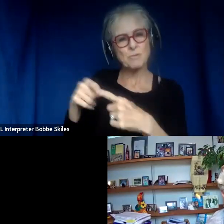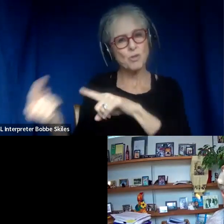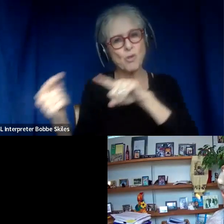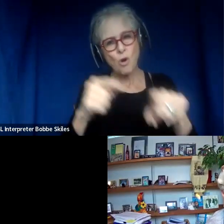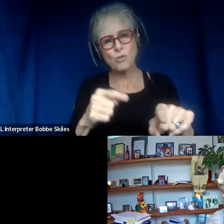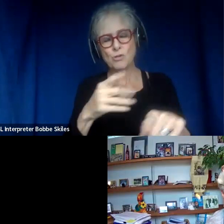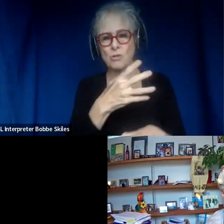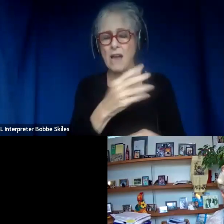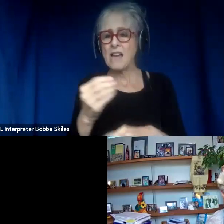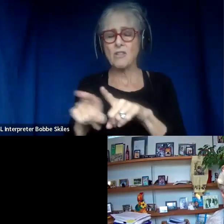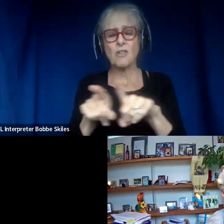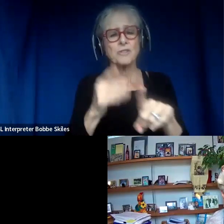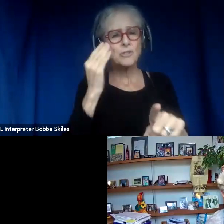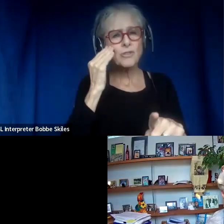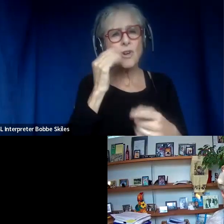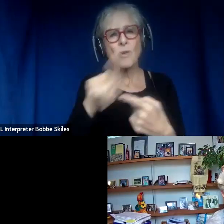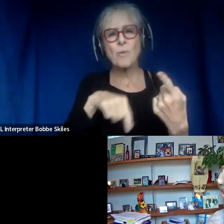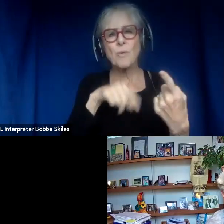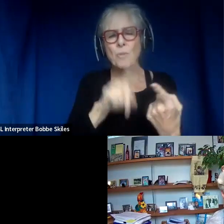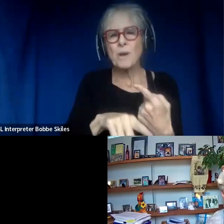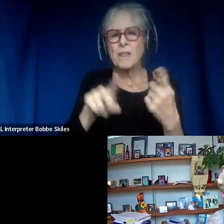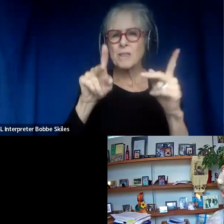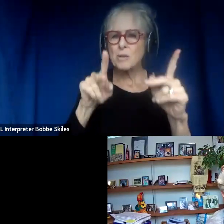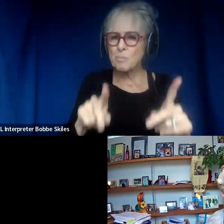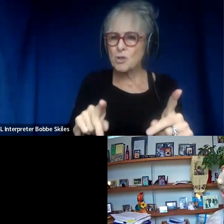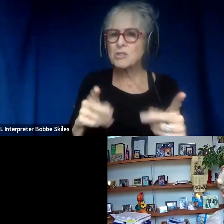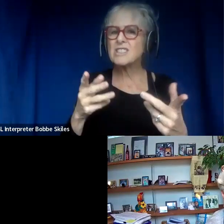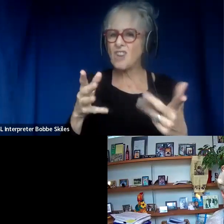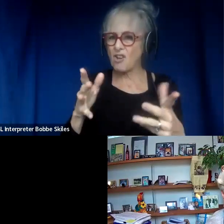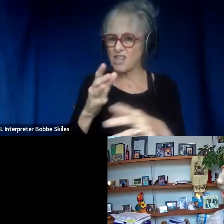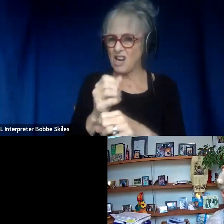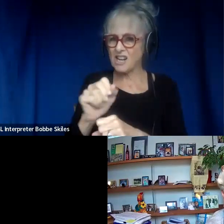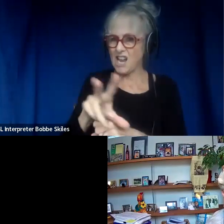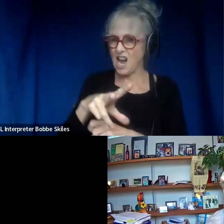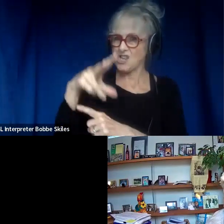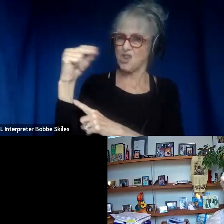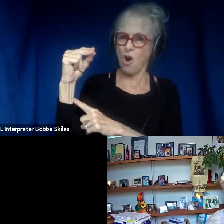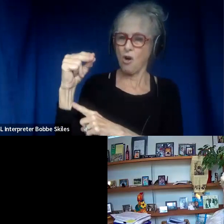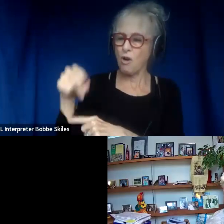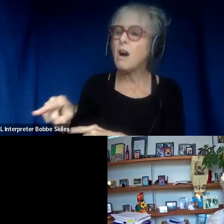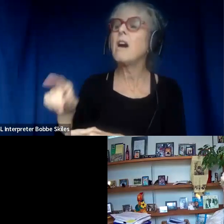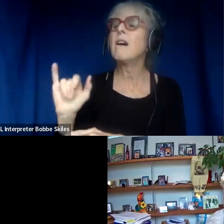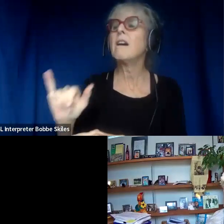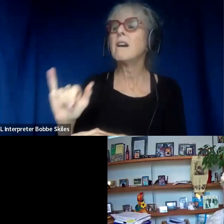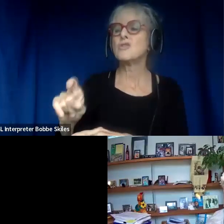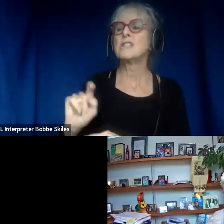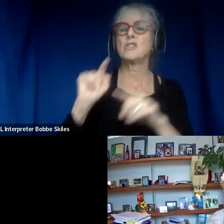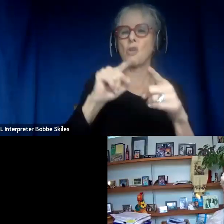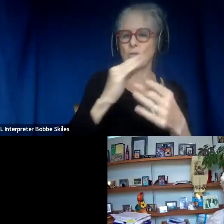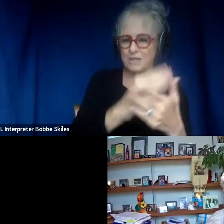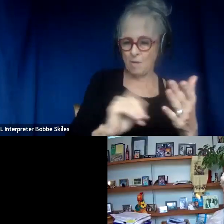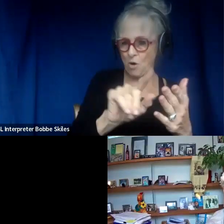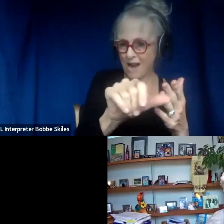then also knowing when they've gotten a no from that system and need to go somewhere else, or when they can go back to that system to push